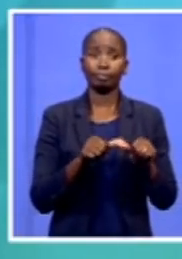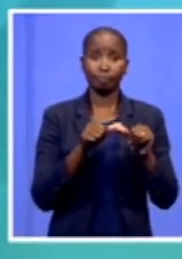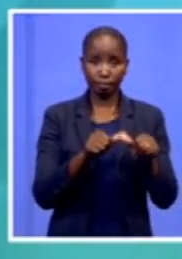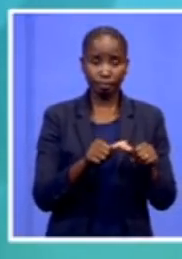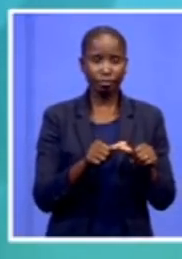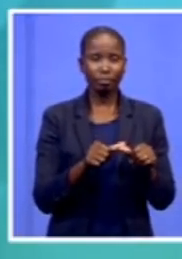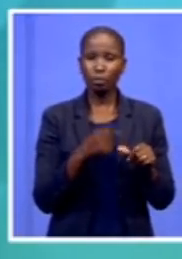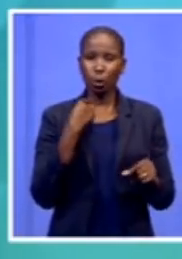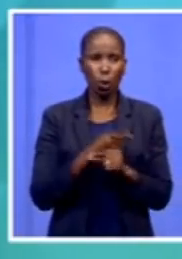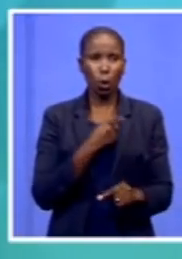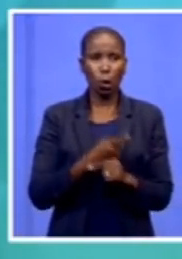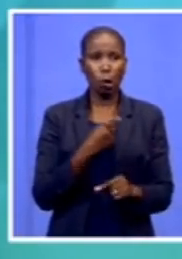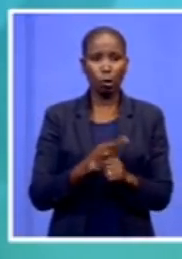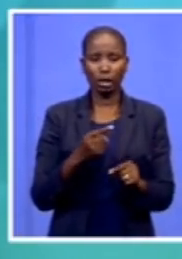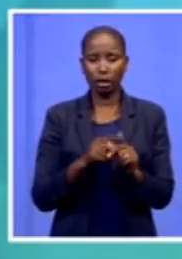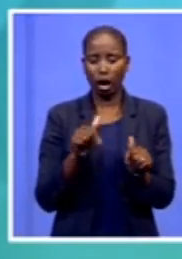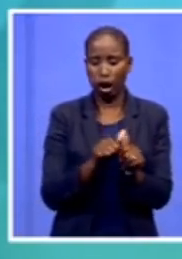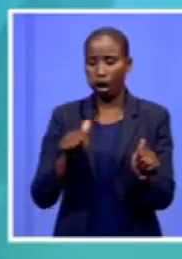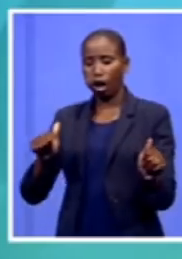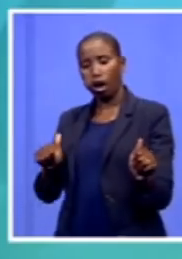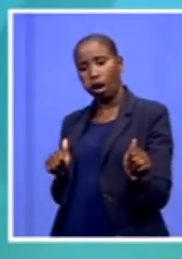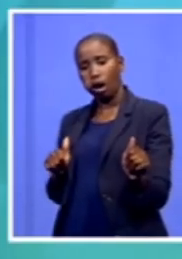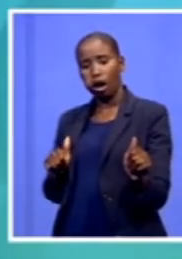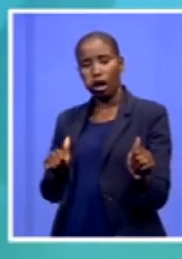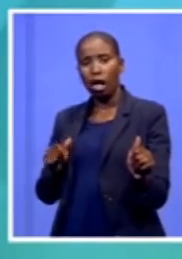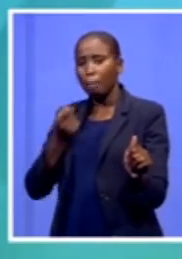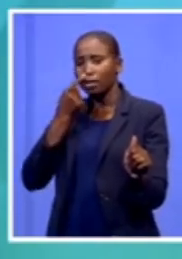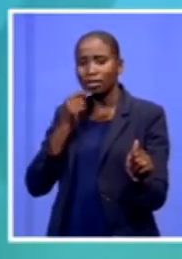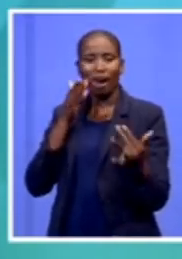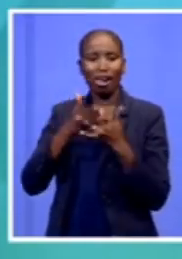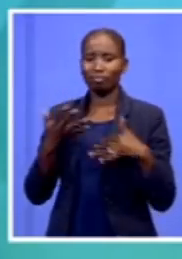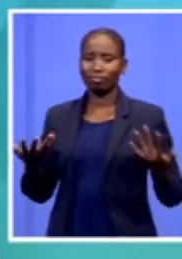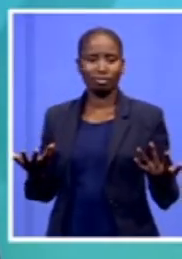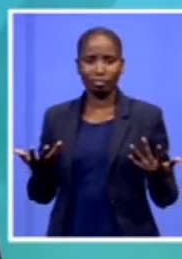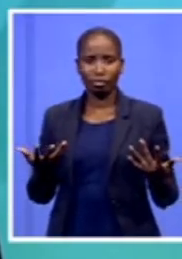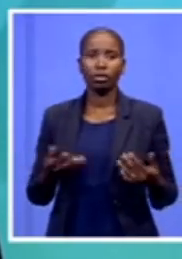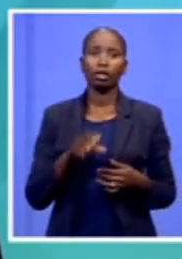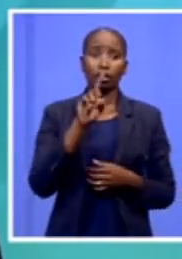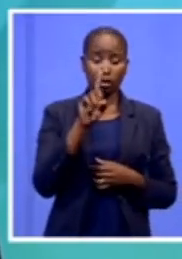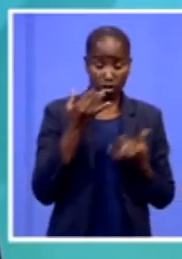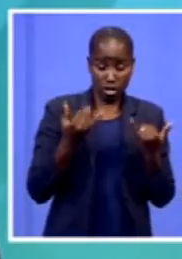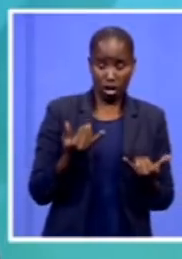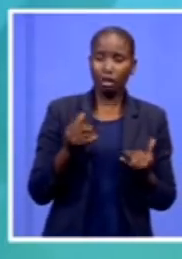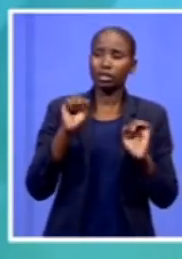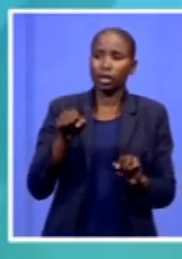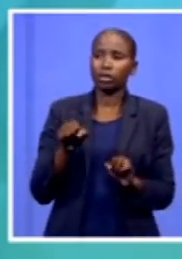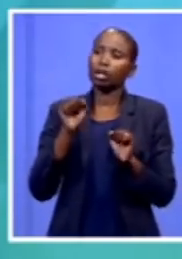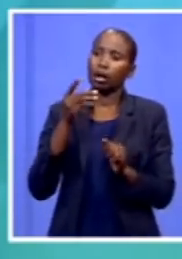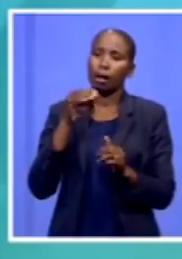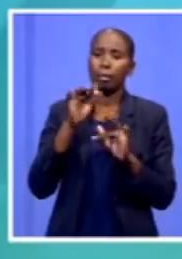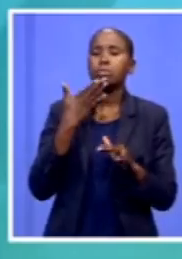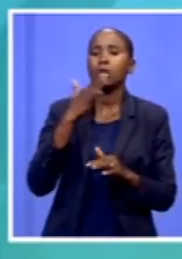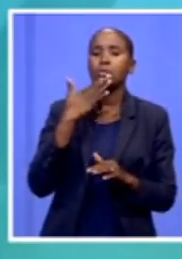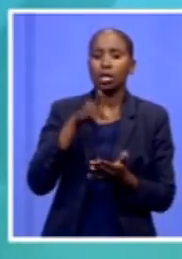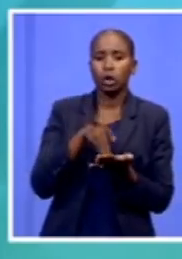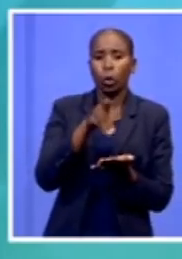to access to medicines. While we appreciate the donations, they are never a sustainable